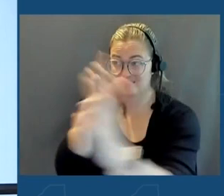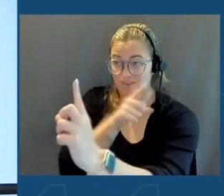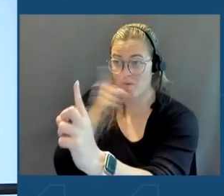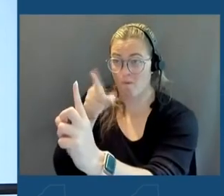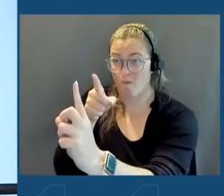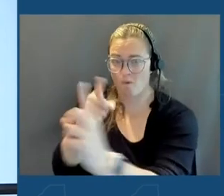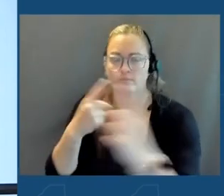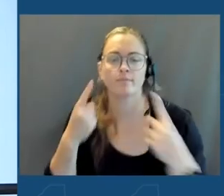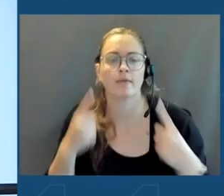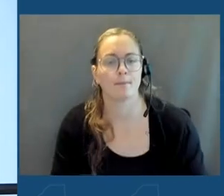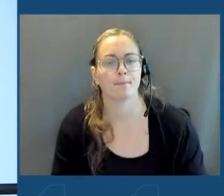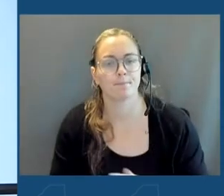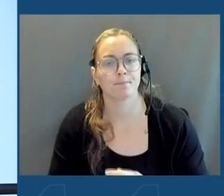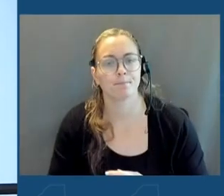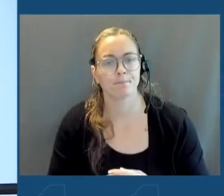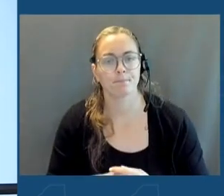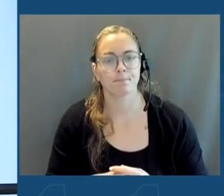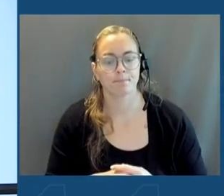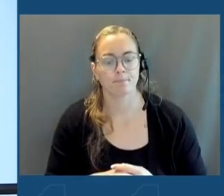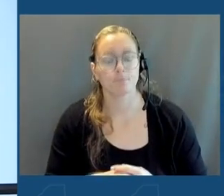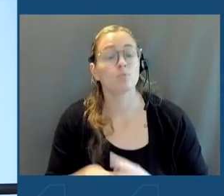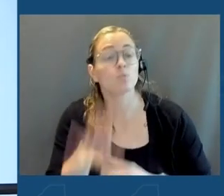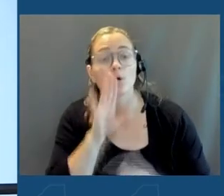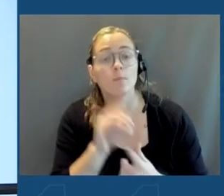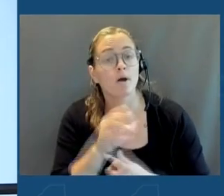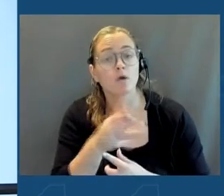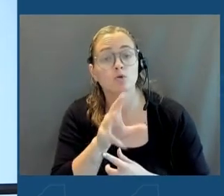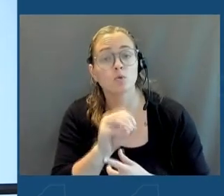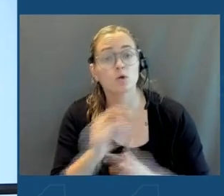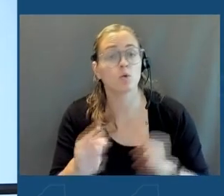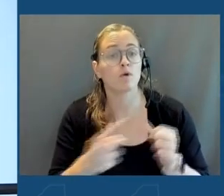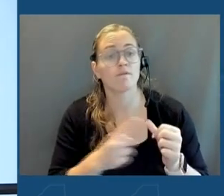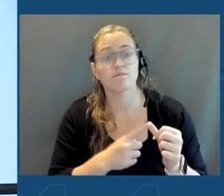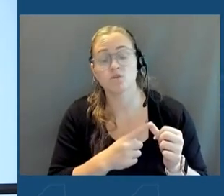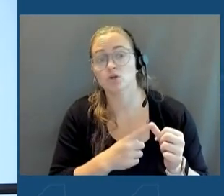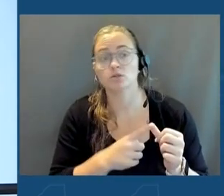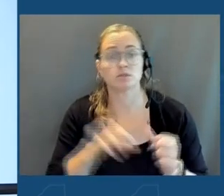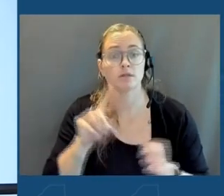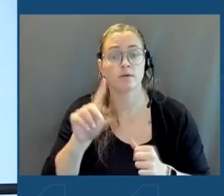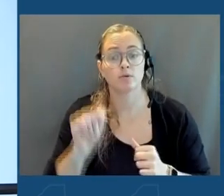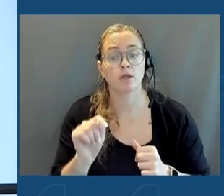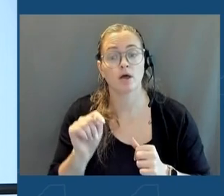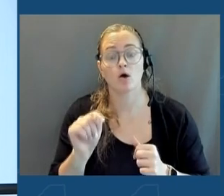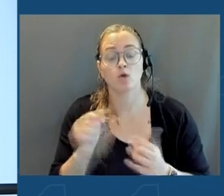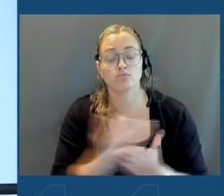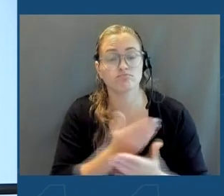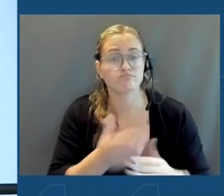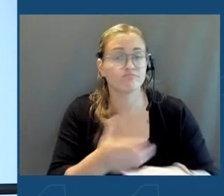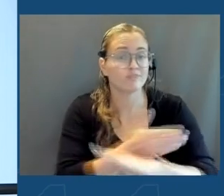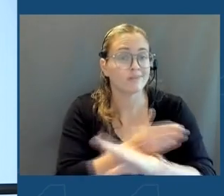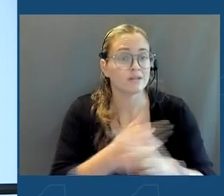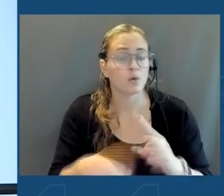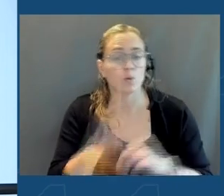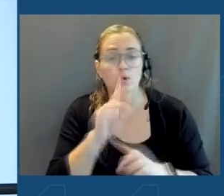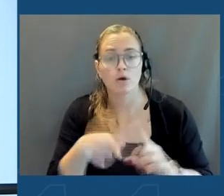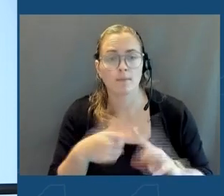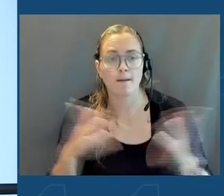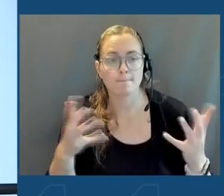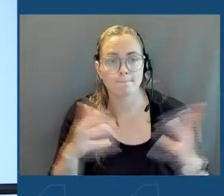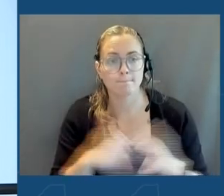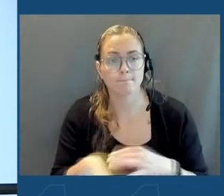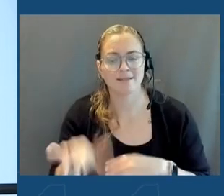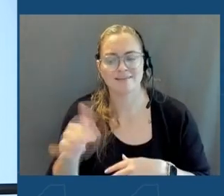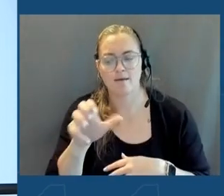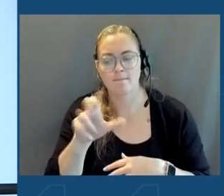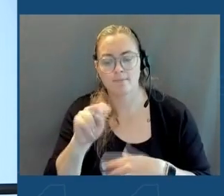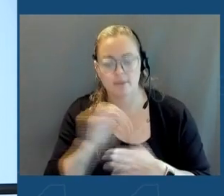So when we talk about Oswego and we talk about our first round of downtown revitalization, what we talk about is $10